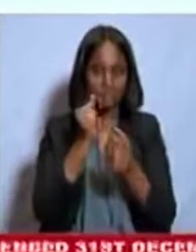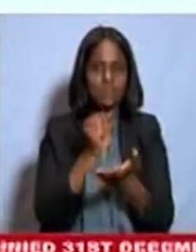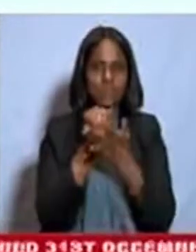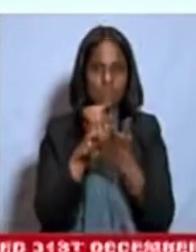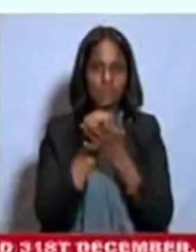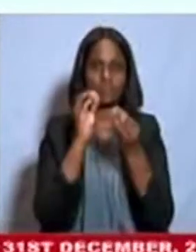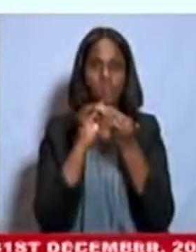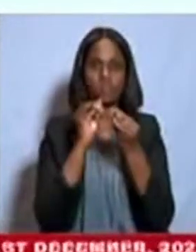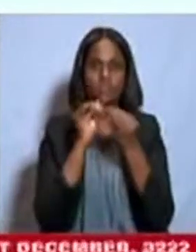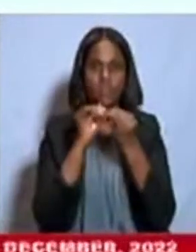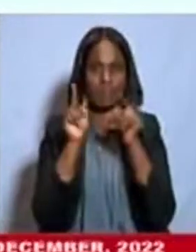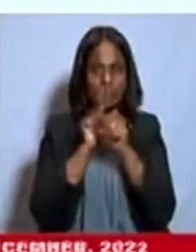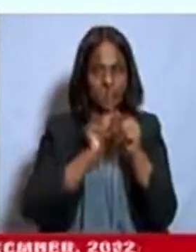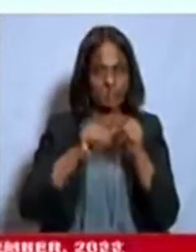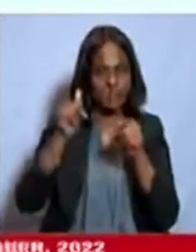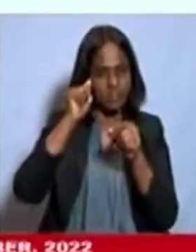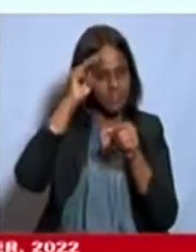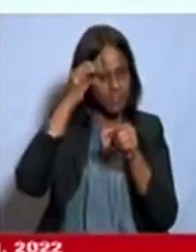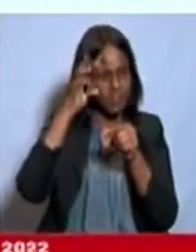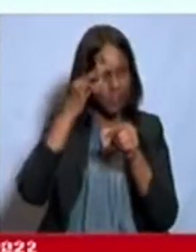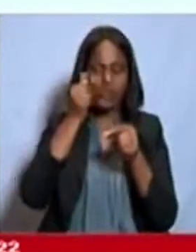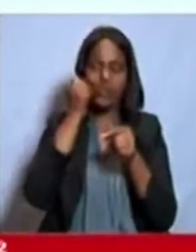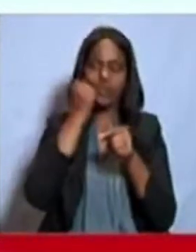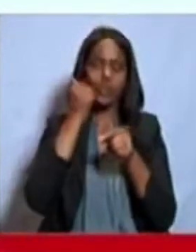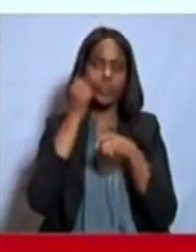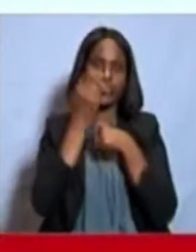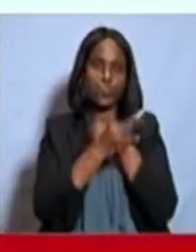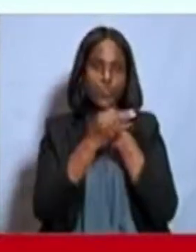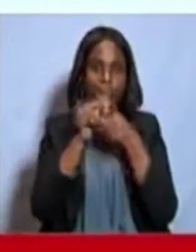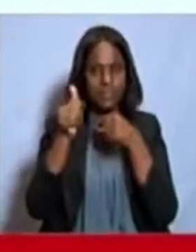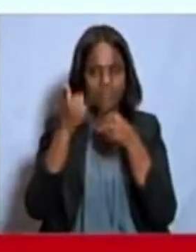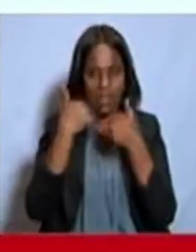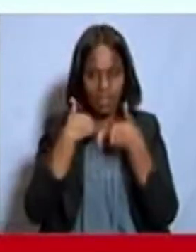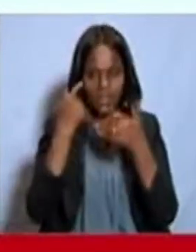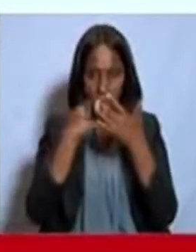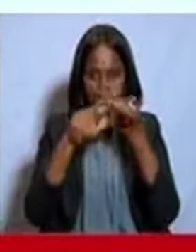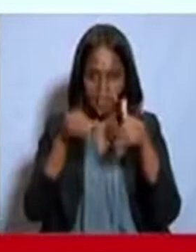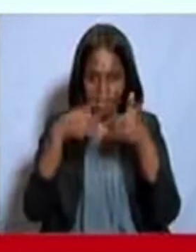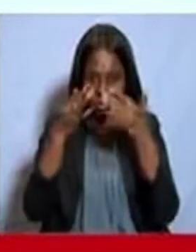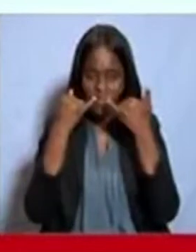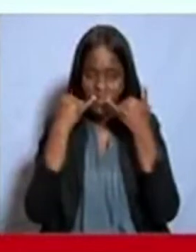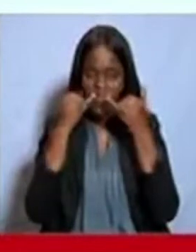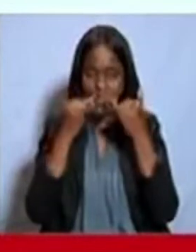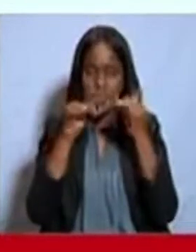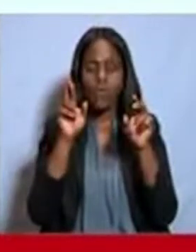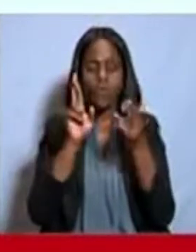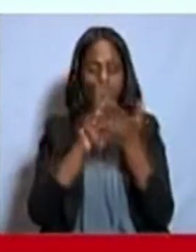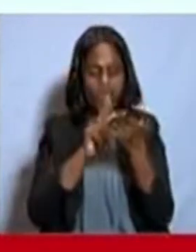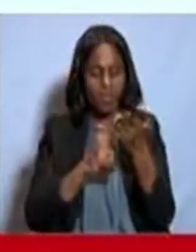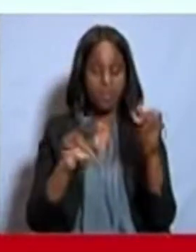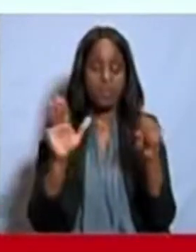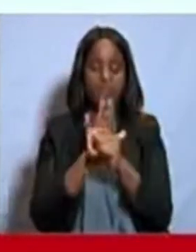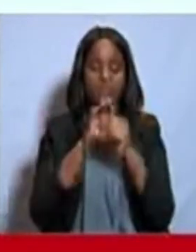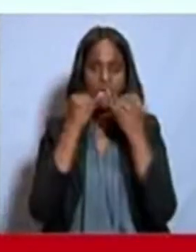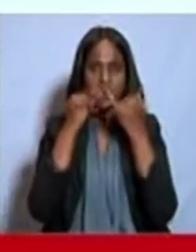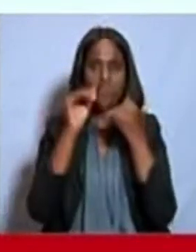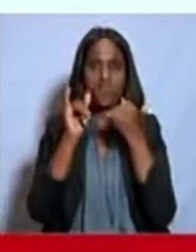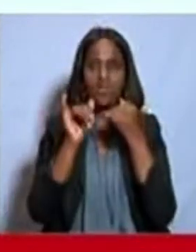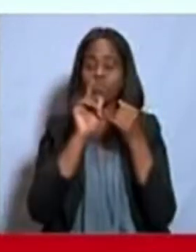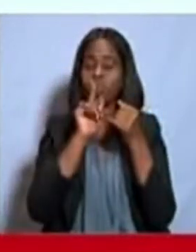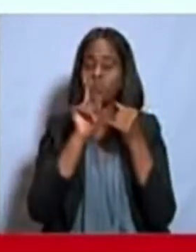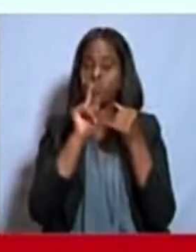intervention, and the Ministry of Home Affairs and Internal Security has since furnished a comprehensive report confirming the